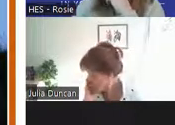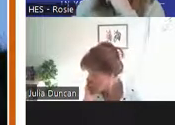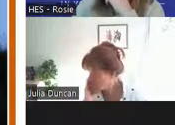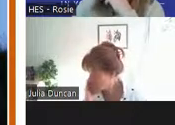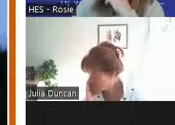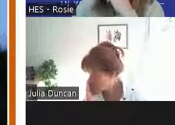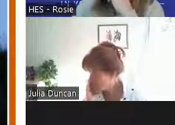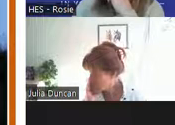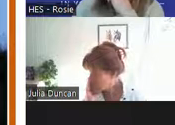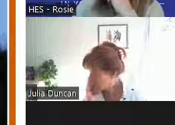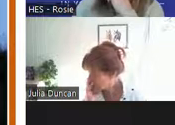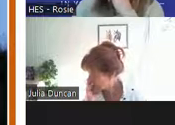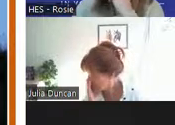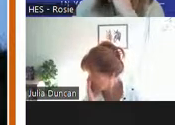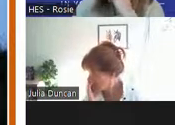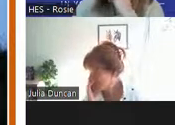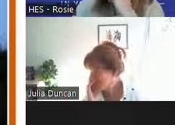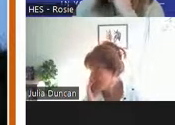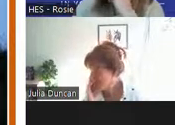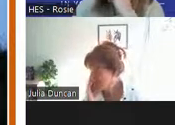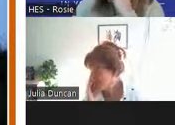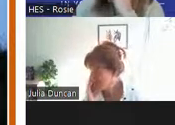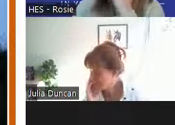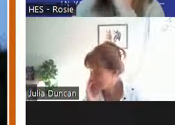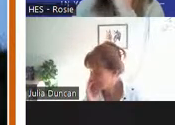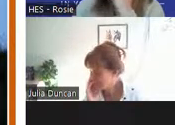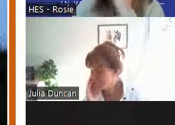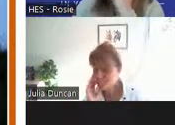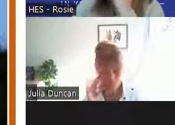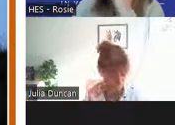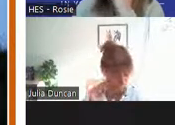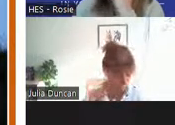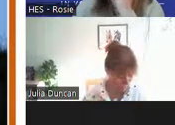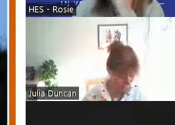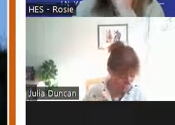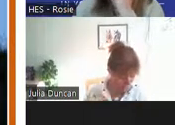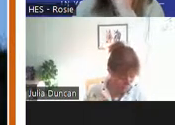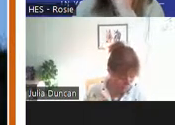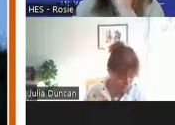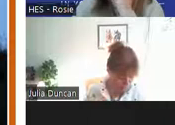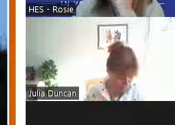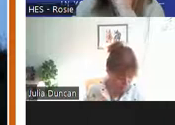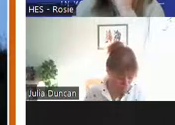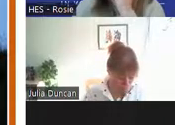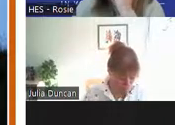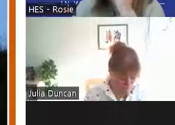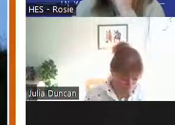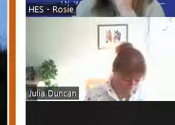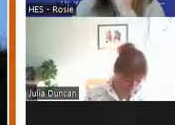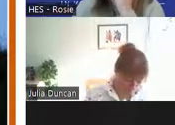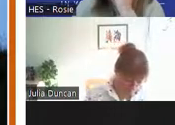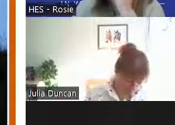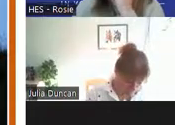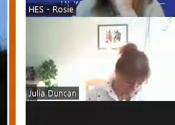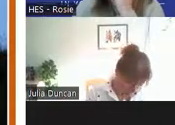And it's quite interesting. I just wanted to tell you that the roar is used by males to hold a territory and to deter other lesser males, and so